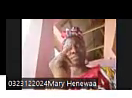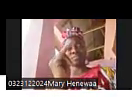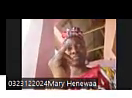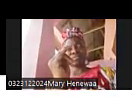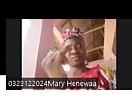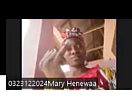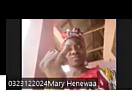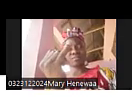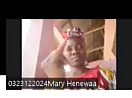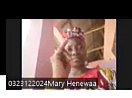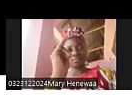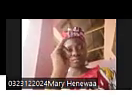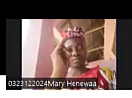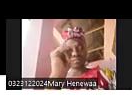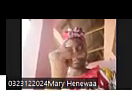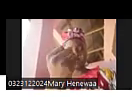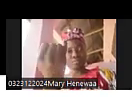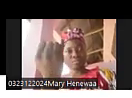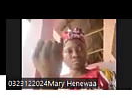J.